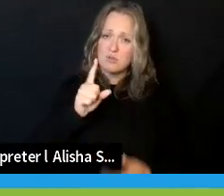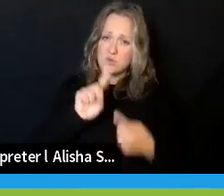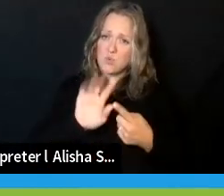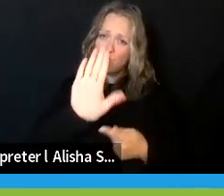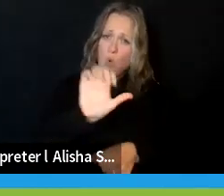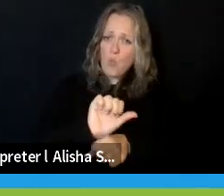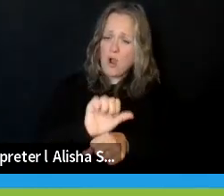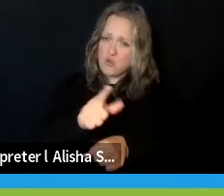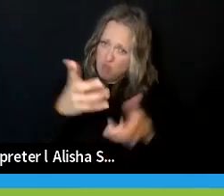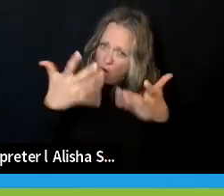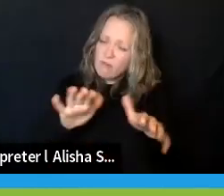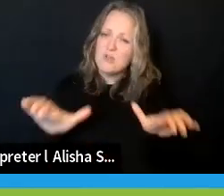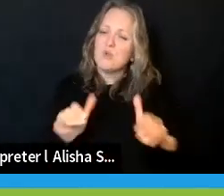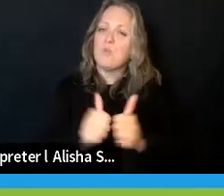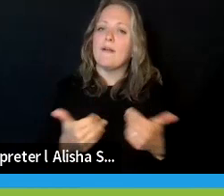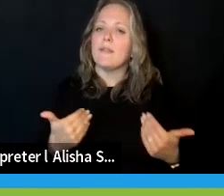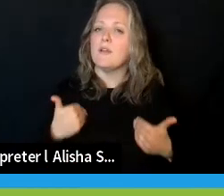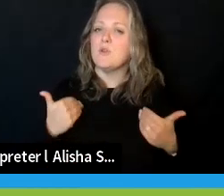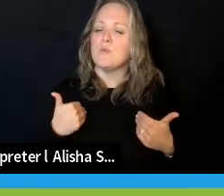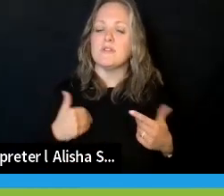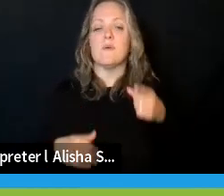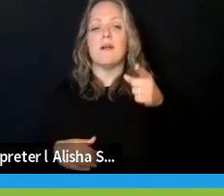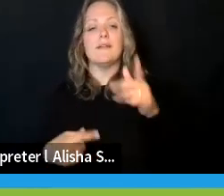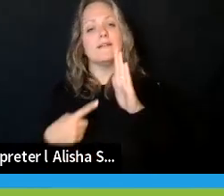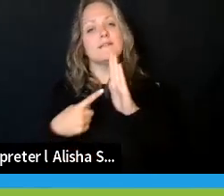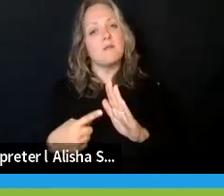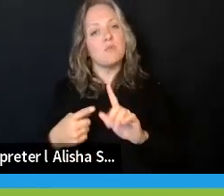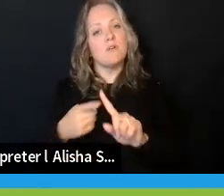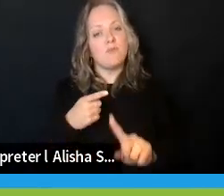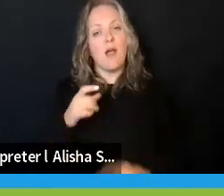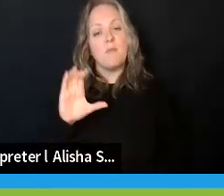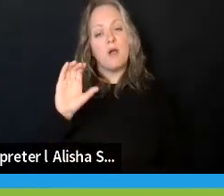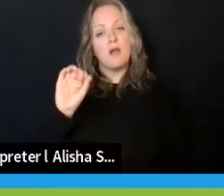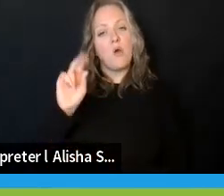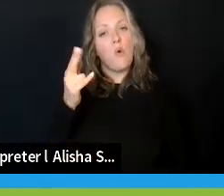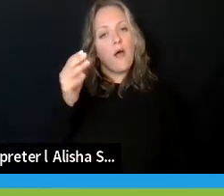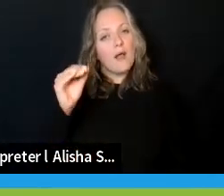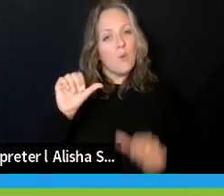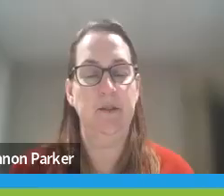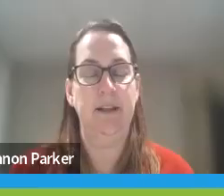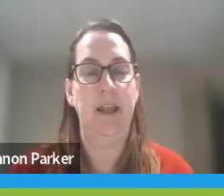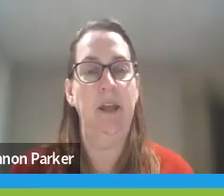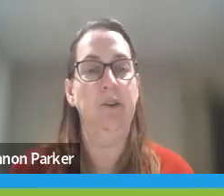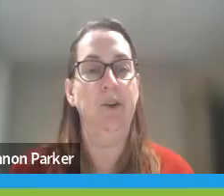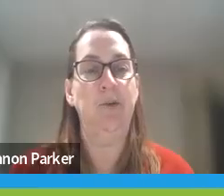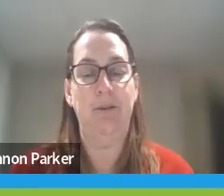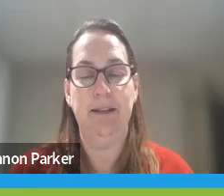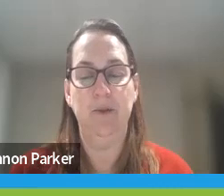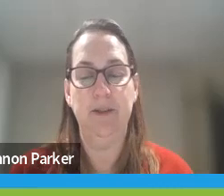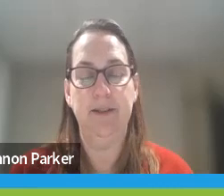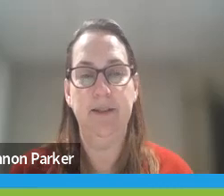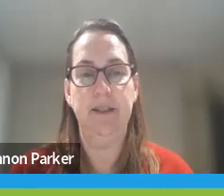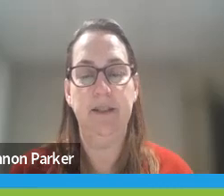youth? So I wanted to share an example of an organization from Ohio, and they incorporate protective factors and their Youth